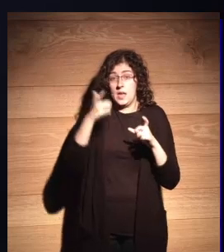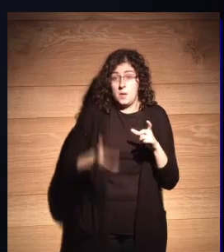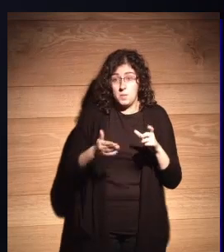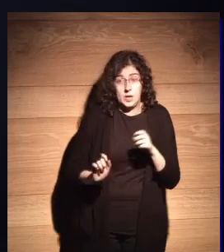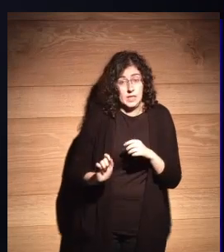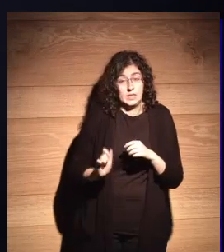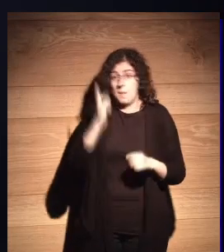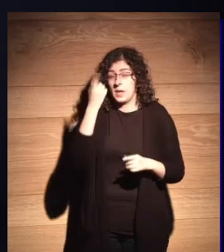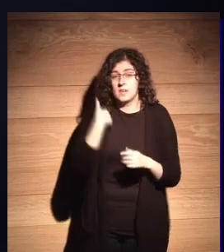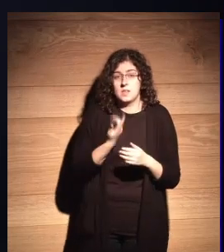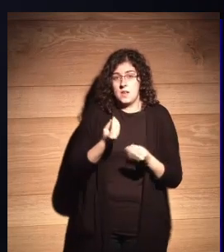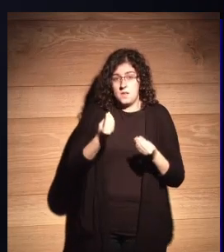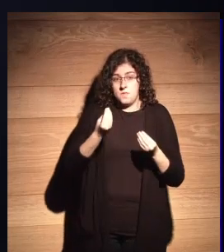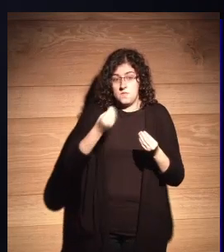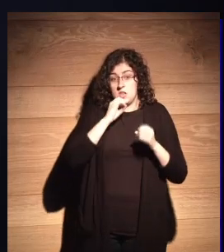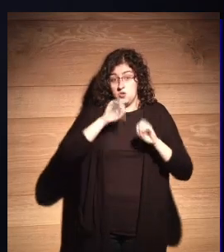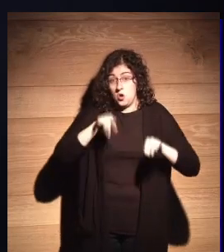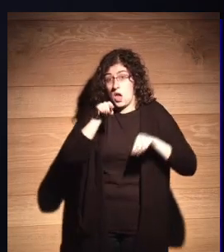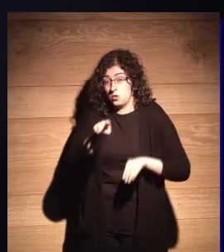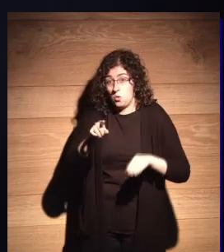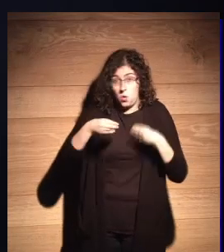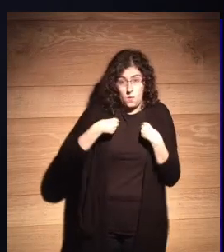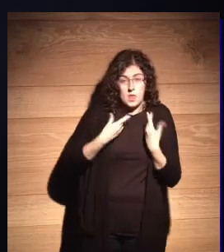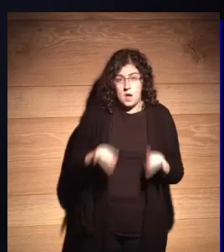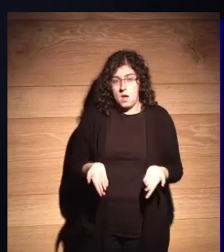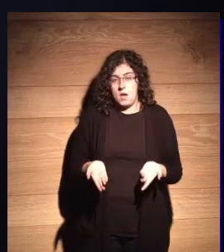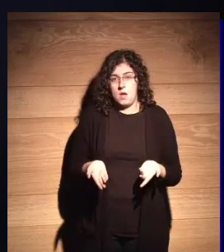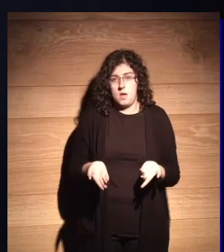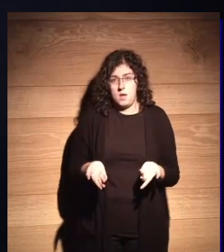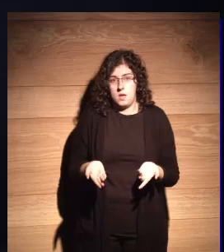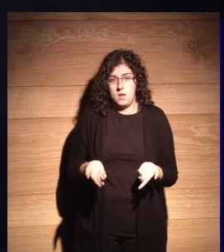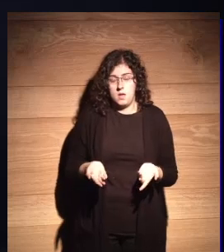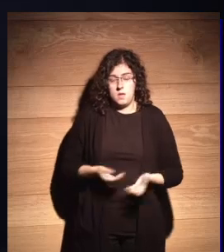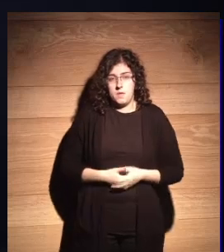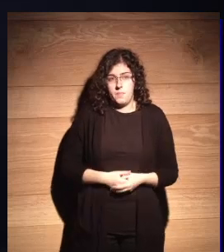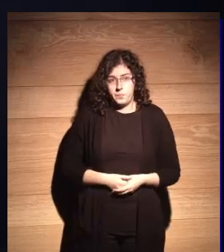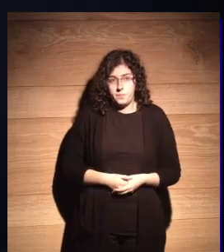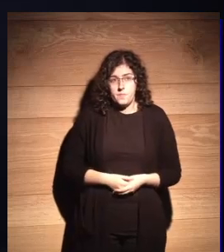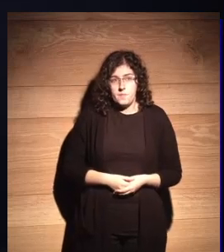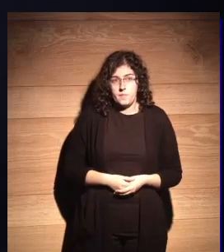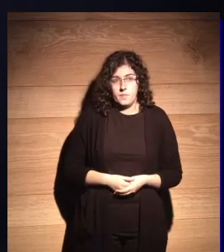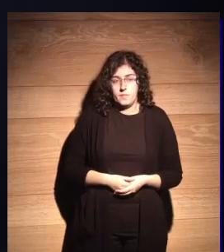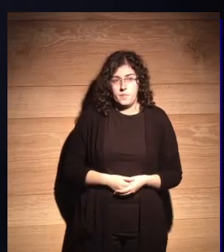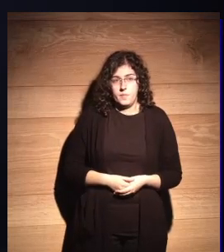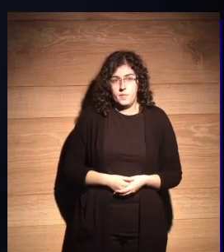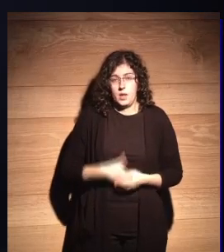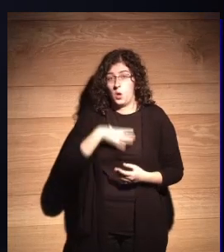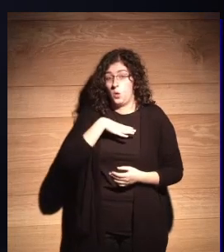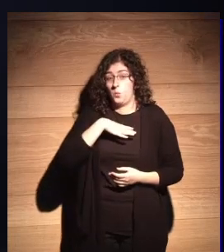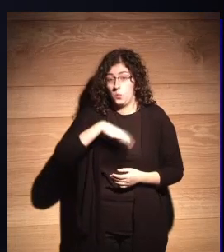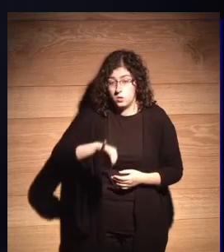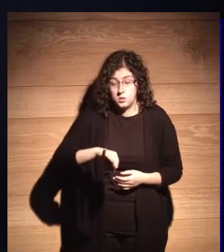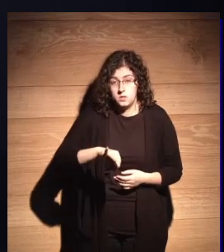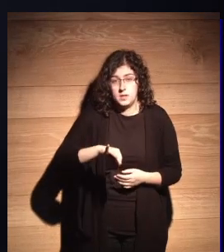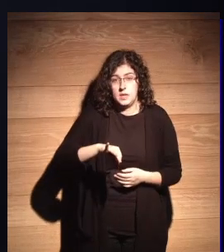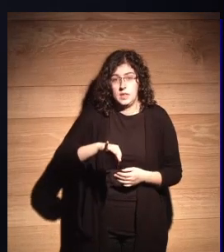family? So to have this possibility to have this record of our